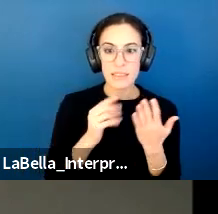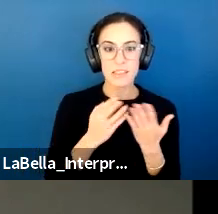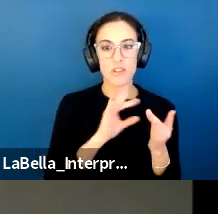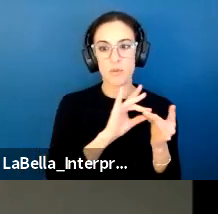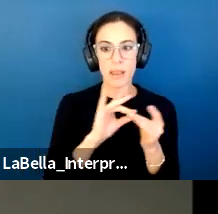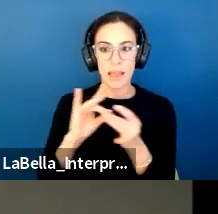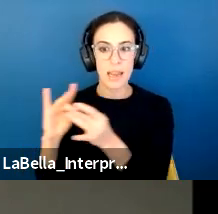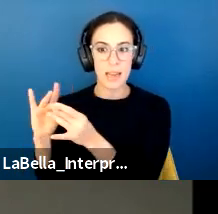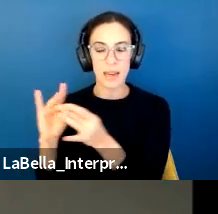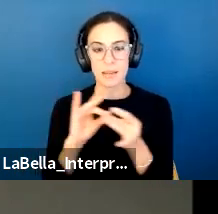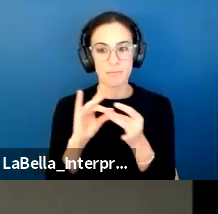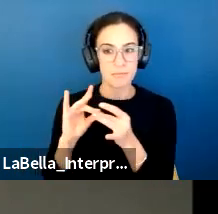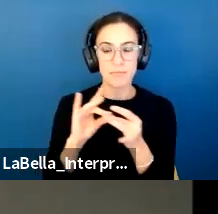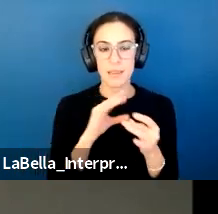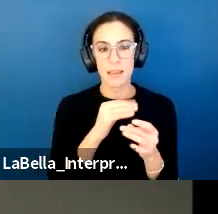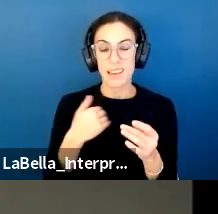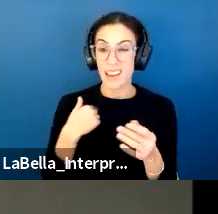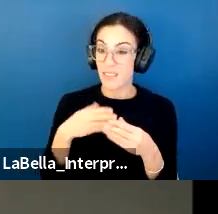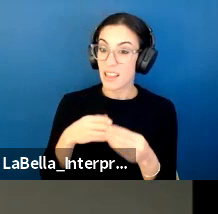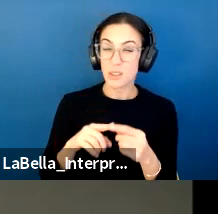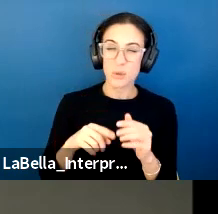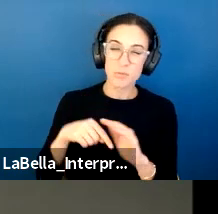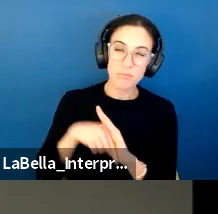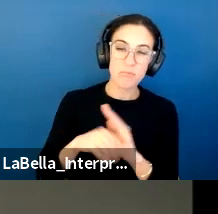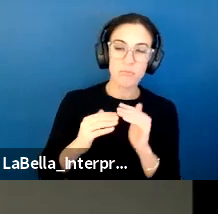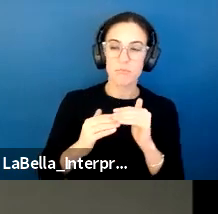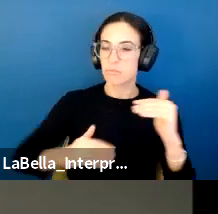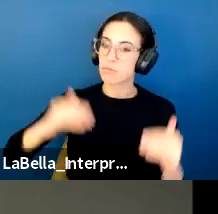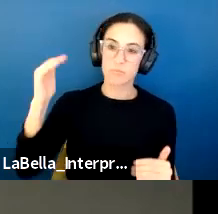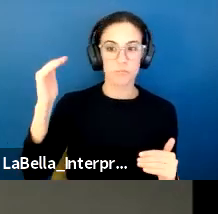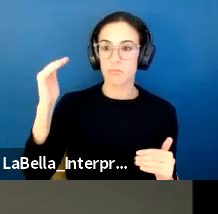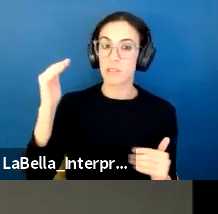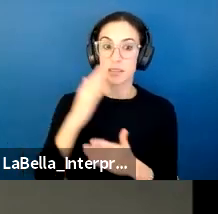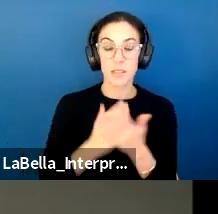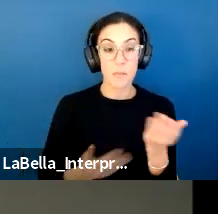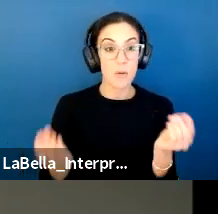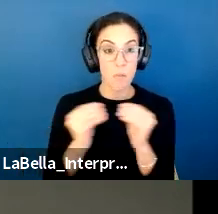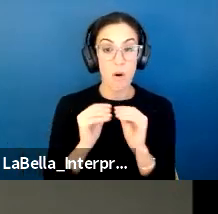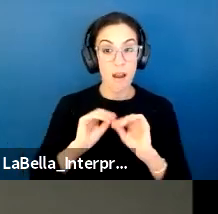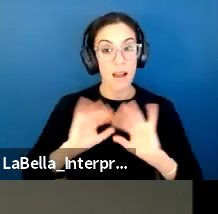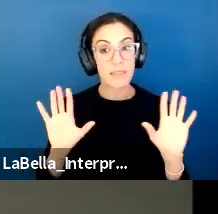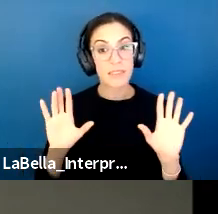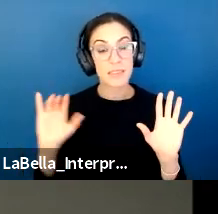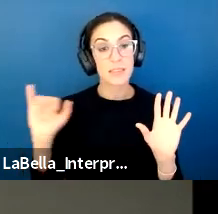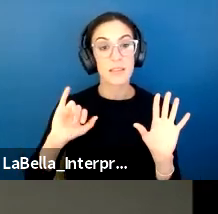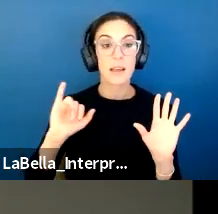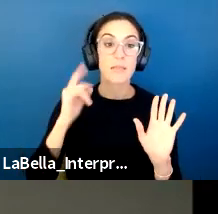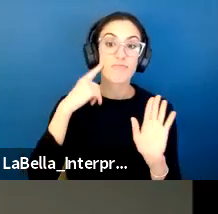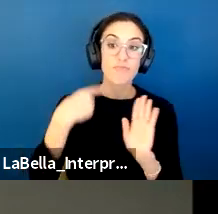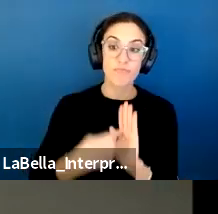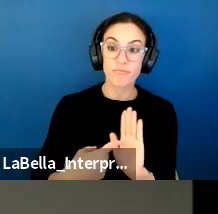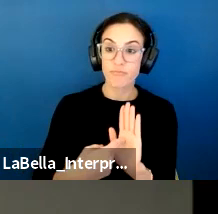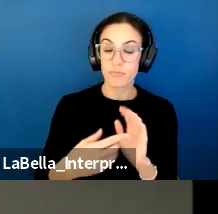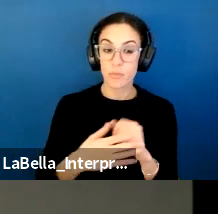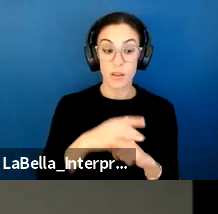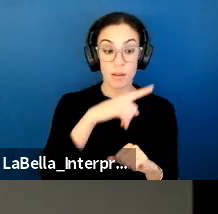to deep disparities. Some might be more obvious, like the fact that for